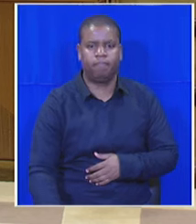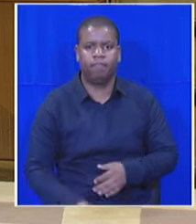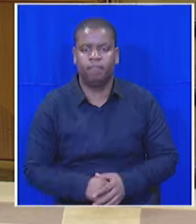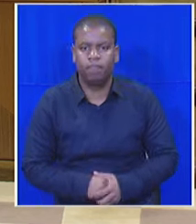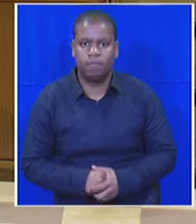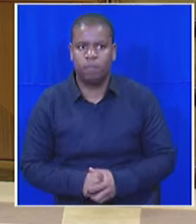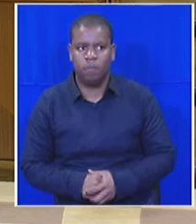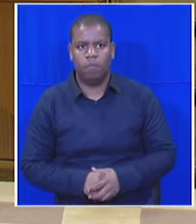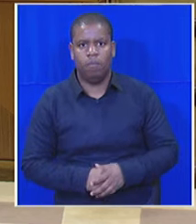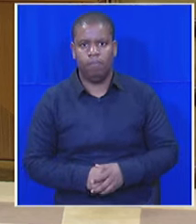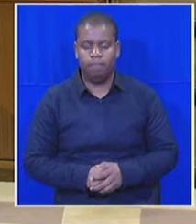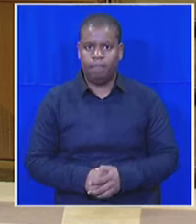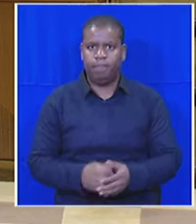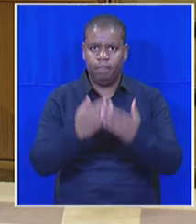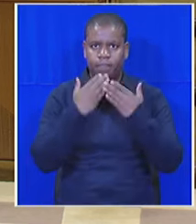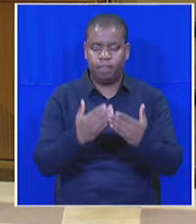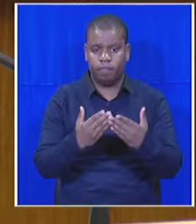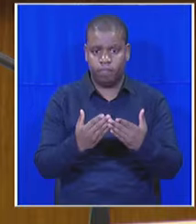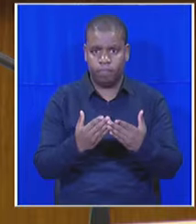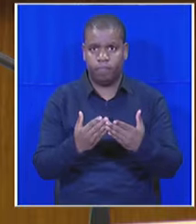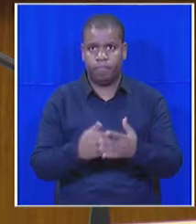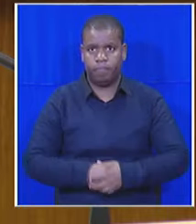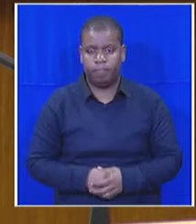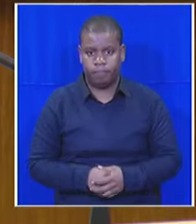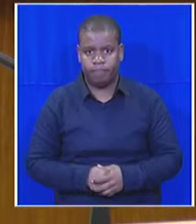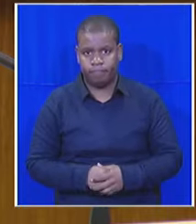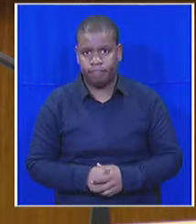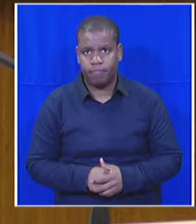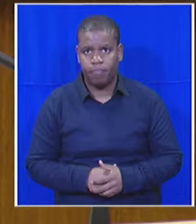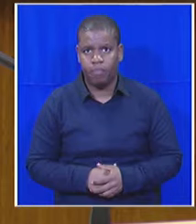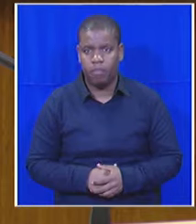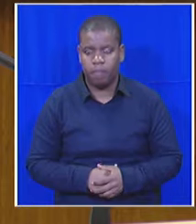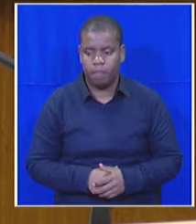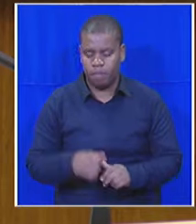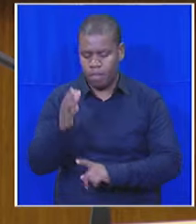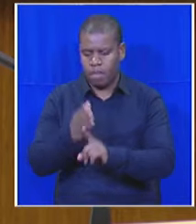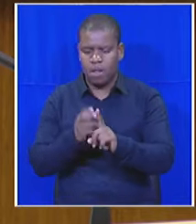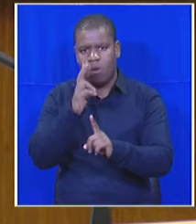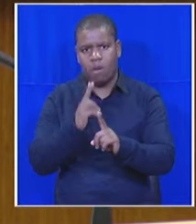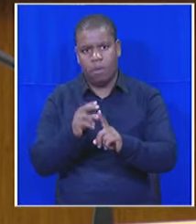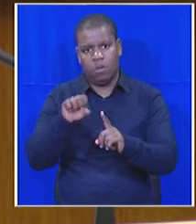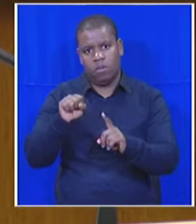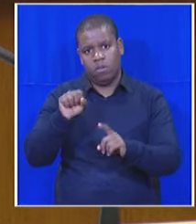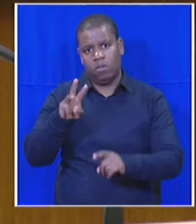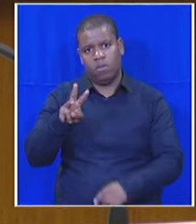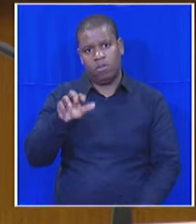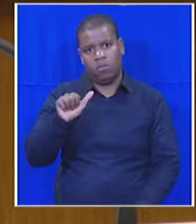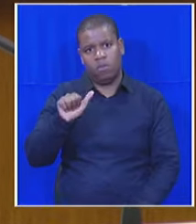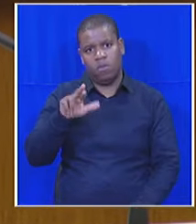Thank you, Honorable House Chair. Honorable Swart, the statement you're making about